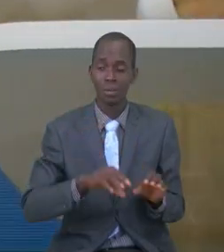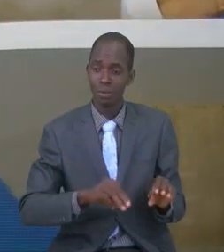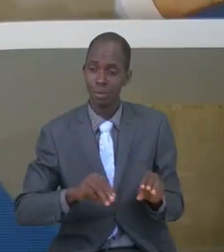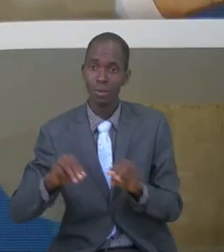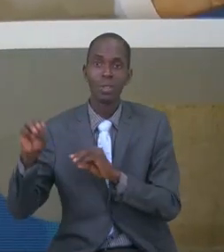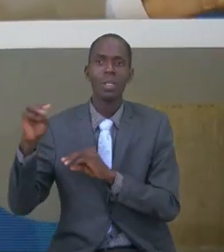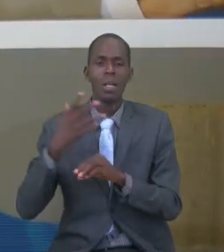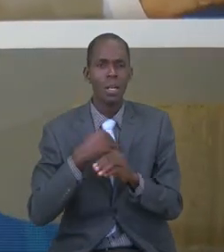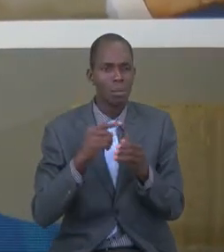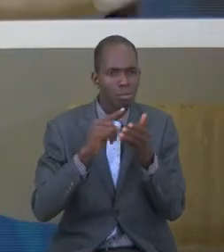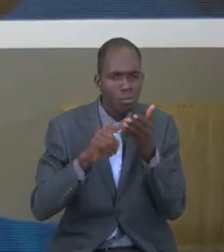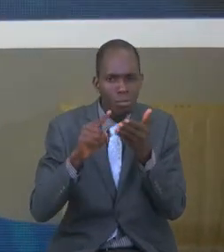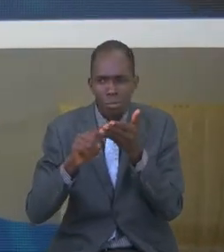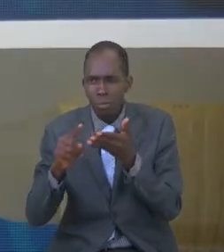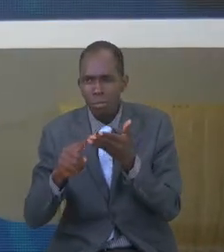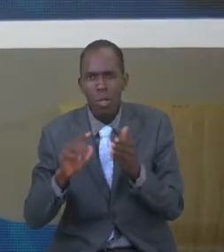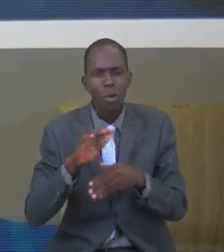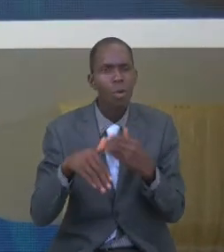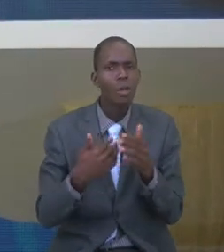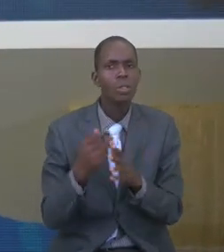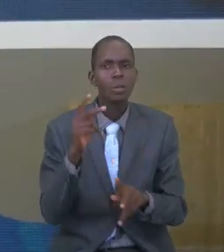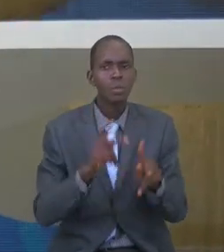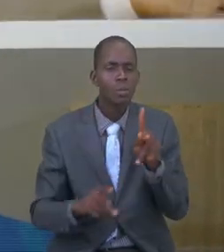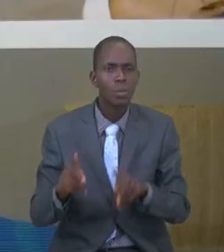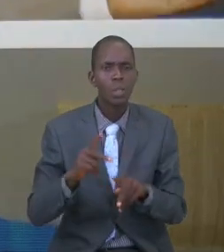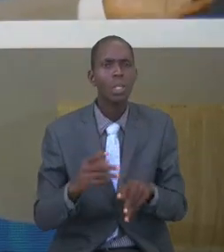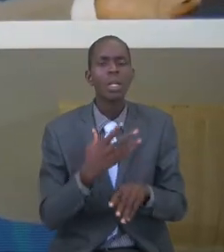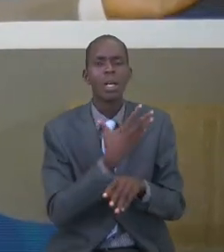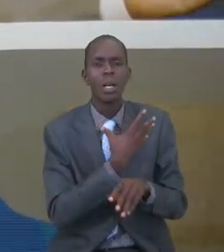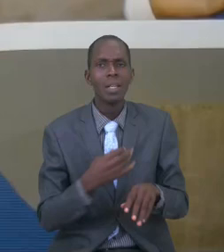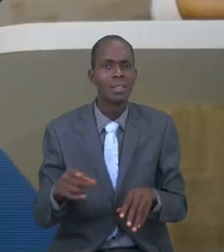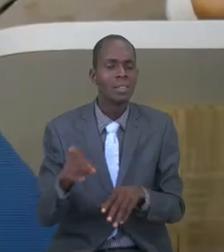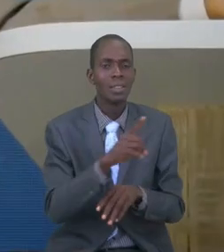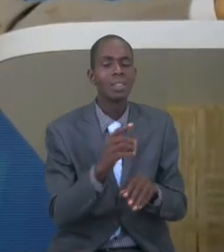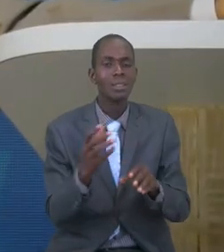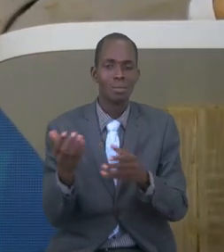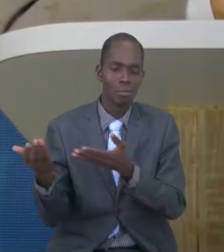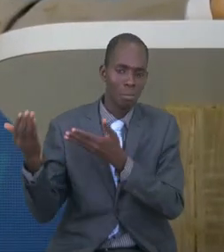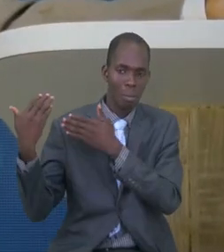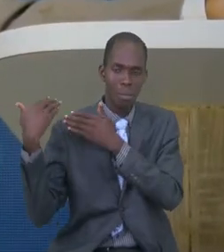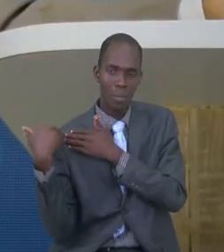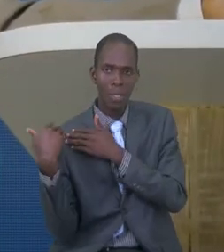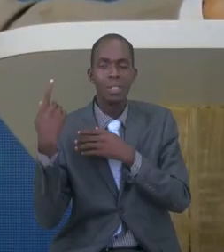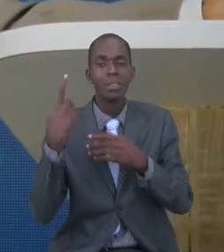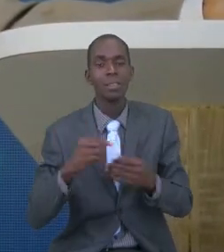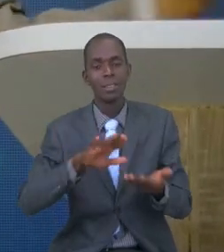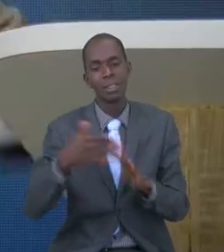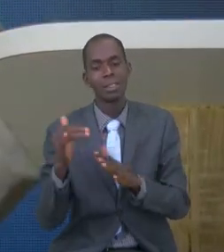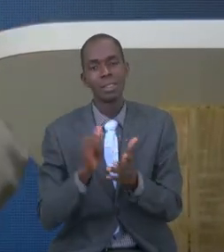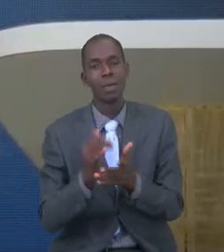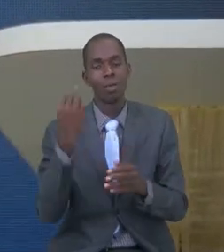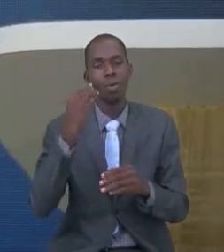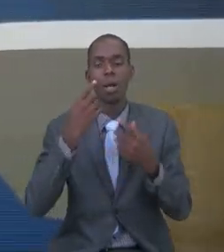the people there, and they carried the death that they pronounced on Peter.